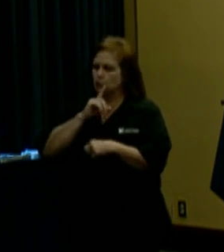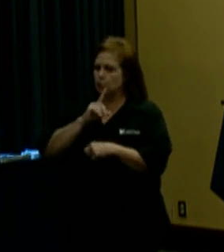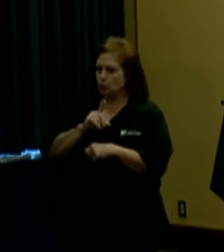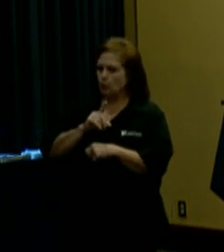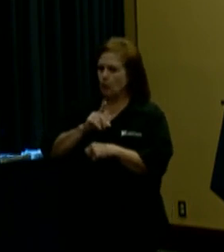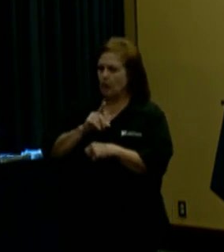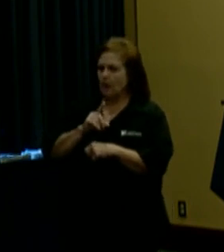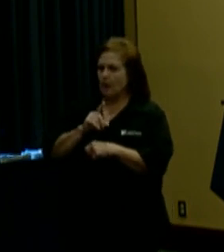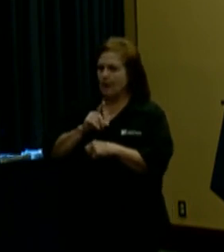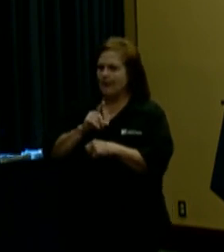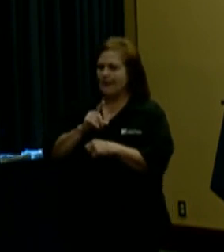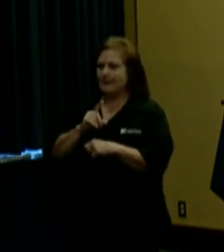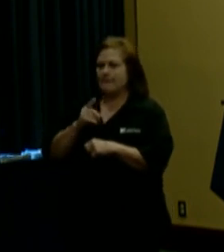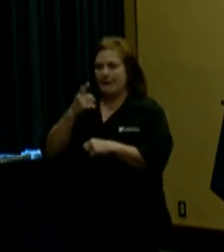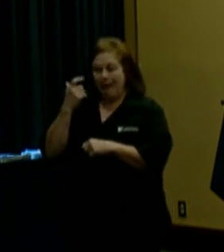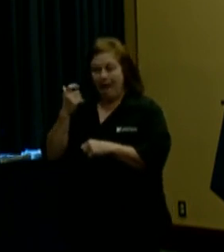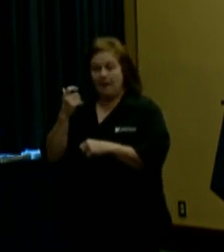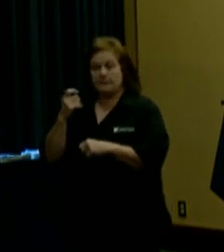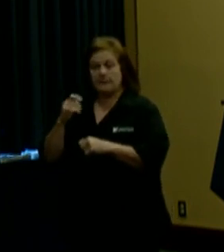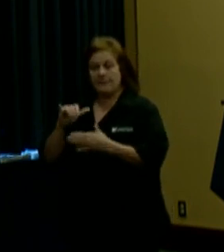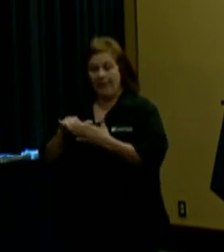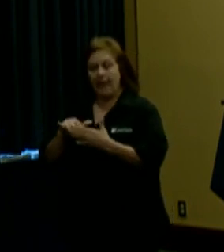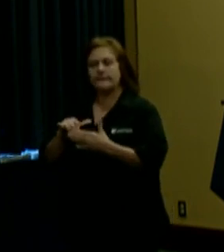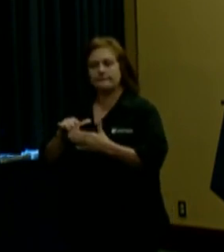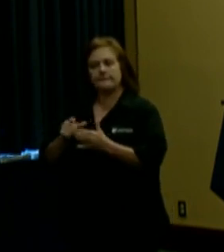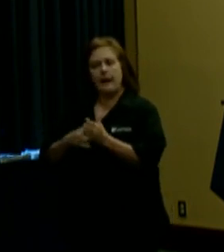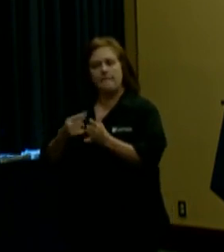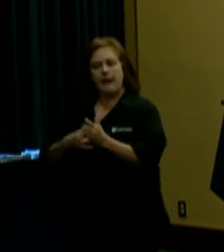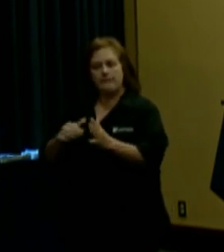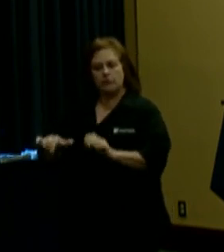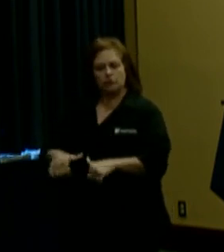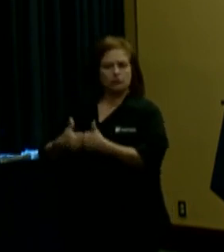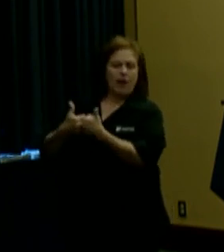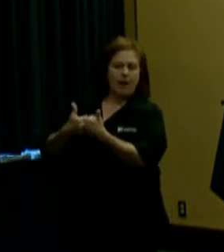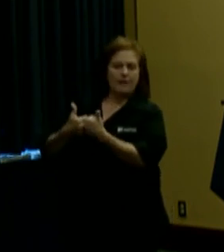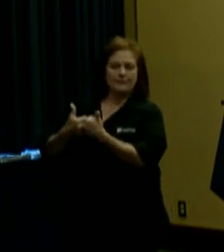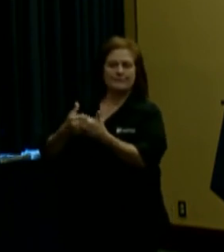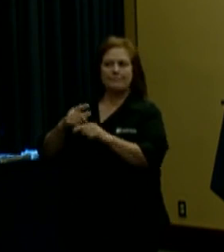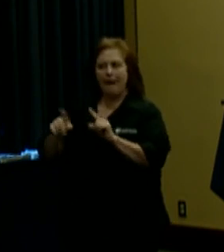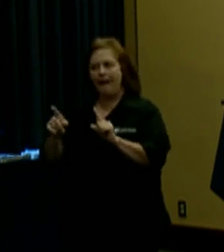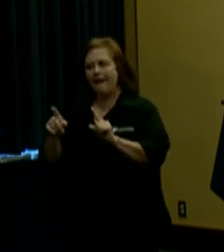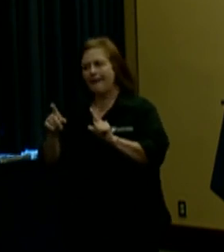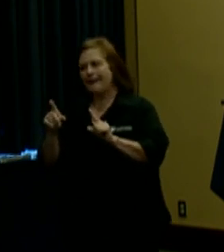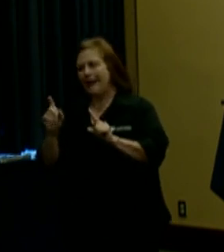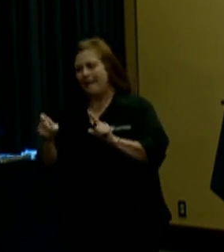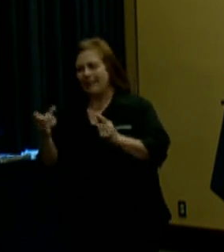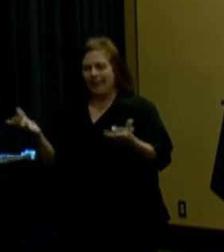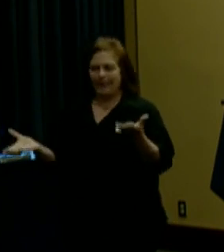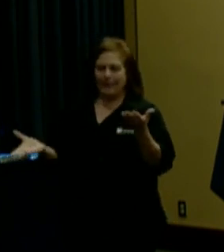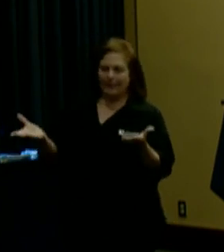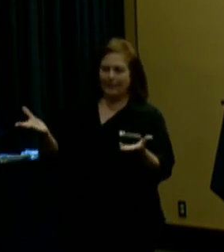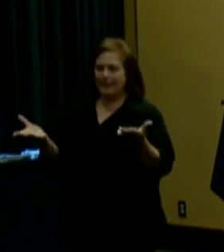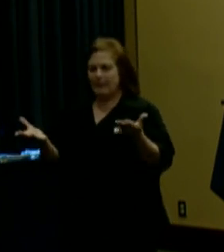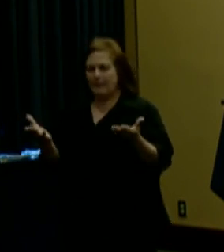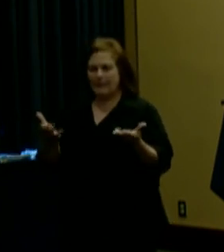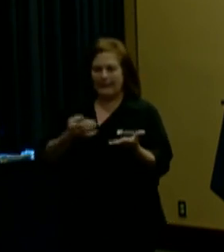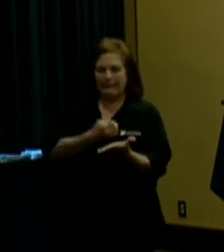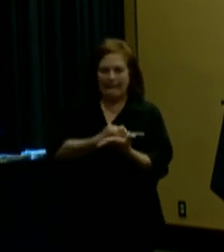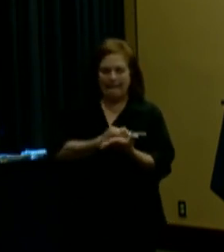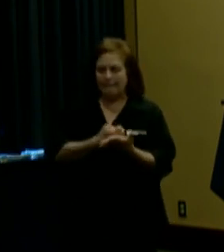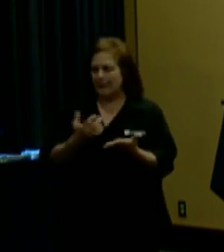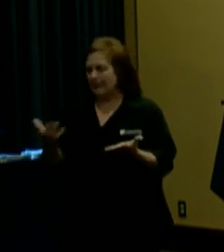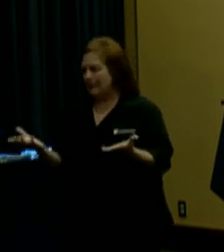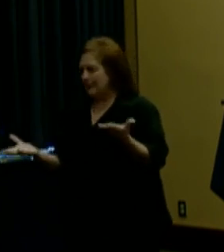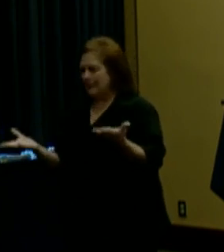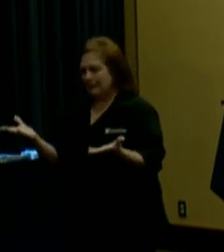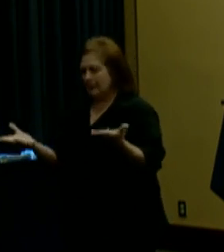restrictive is a challenge, and so we need to balance that with the economic realities. But just to sort of put it out there, that's why,